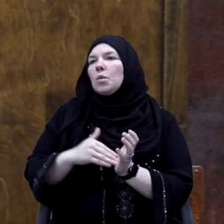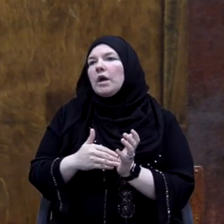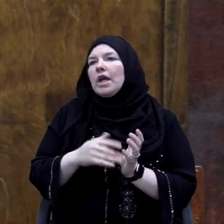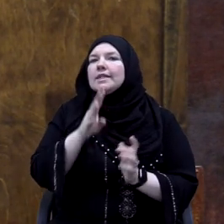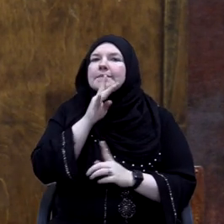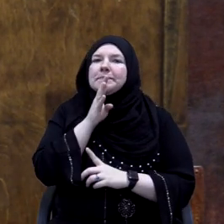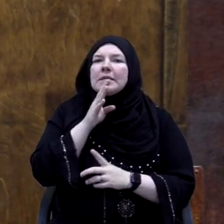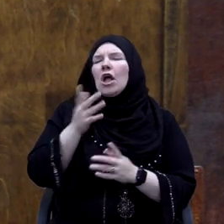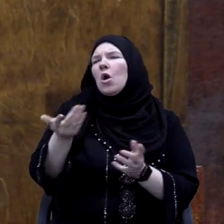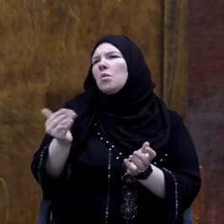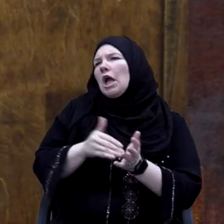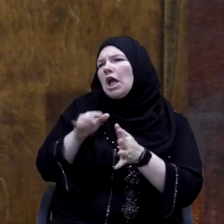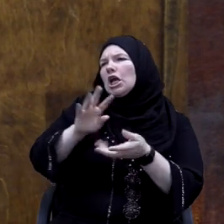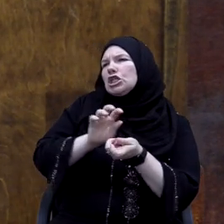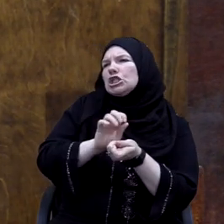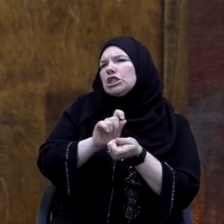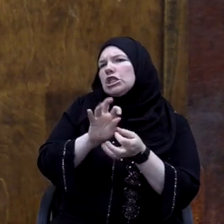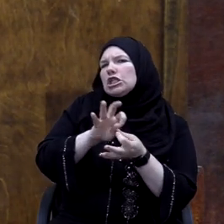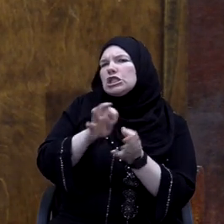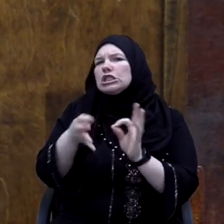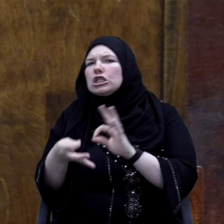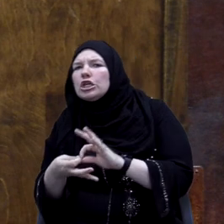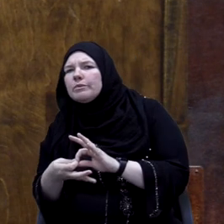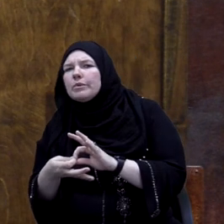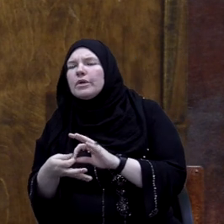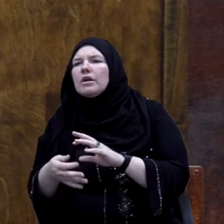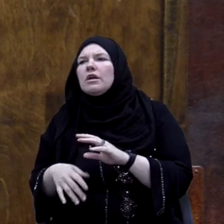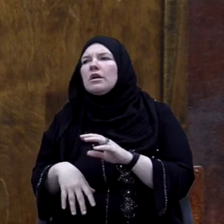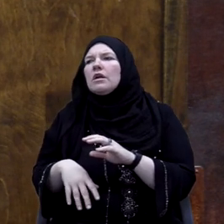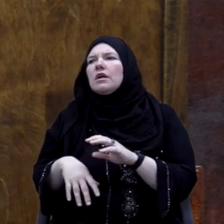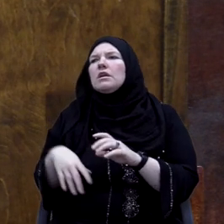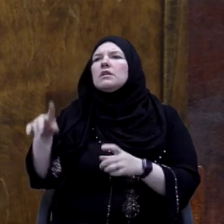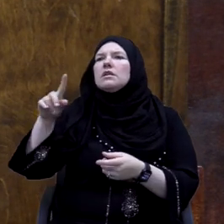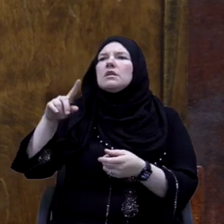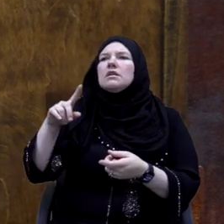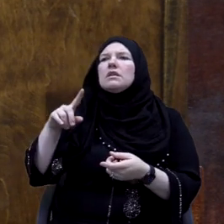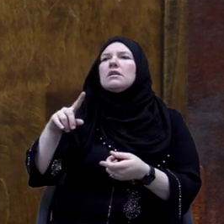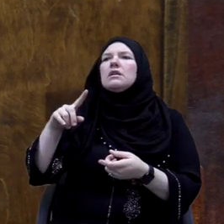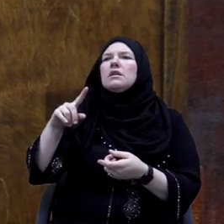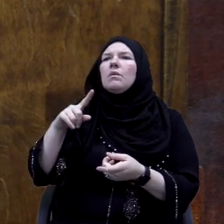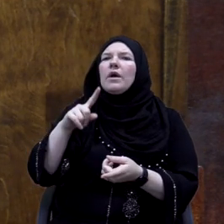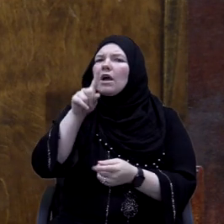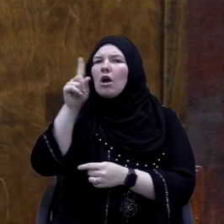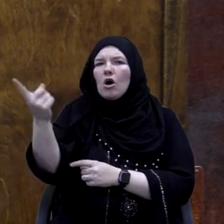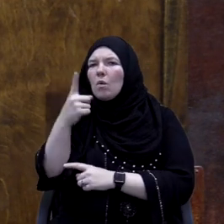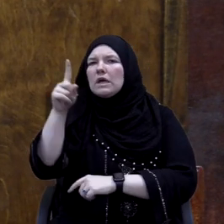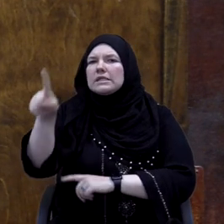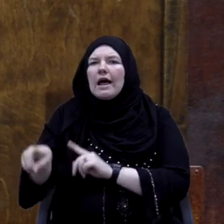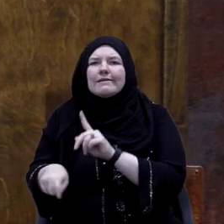halal. So we keep asking for fatwa until we get the sheikh we like.